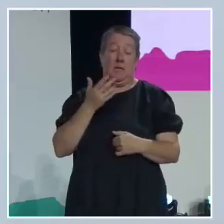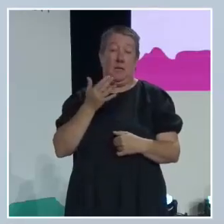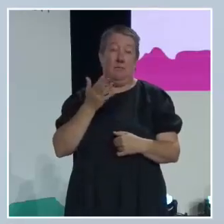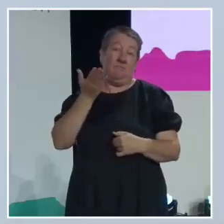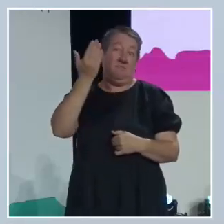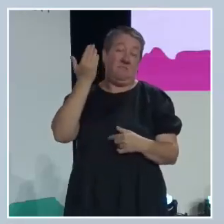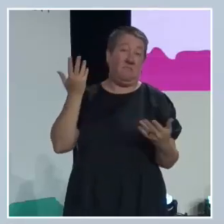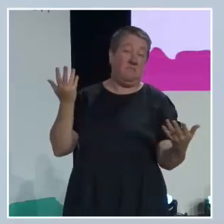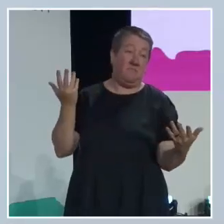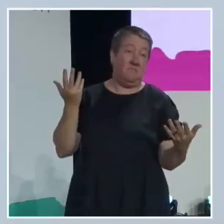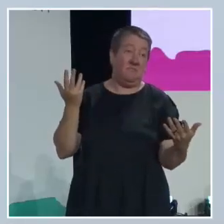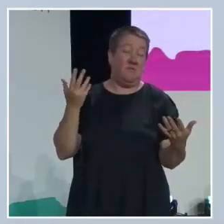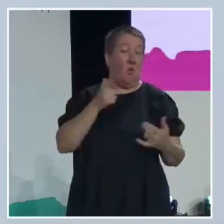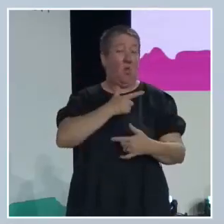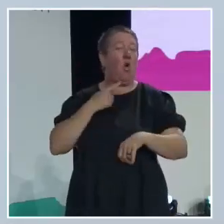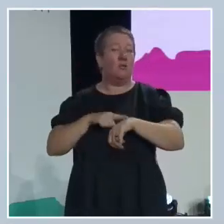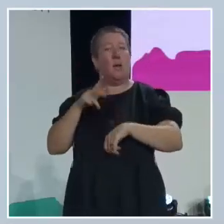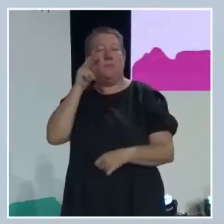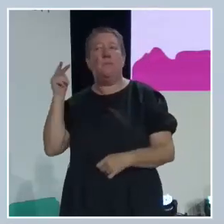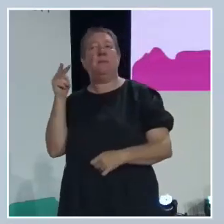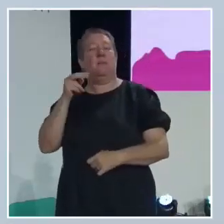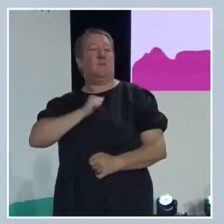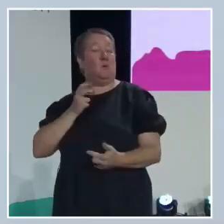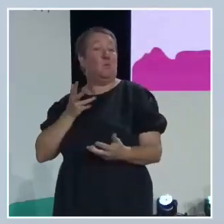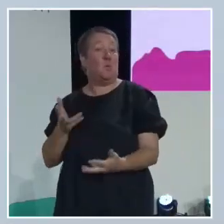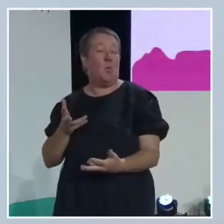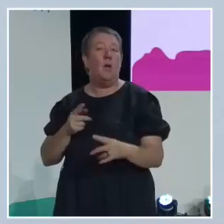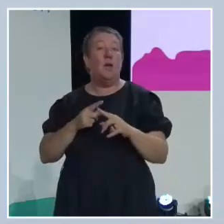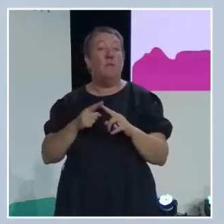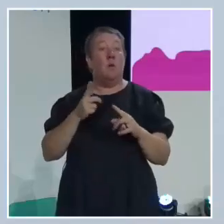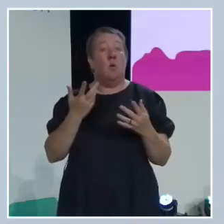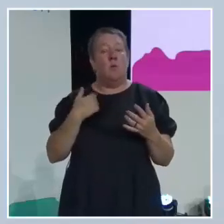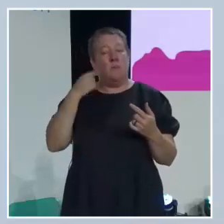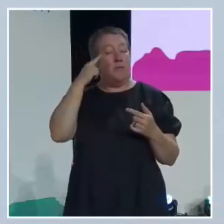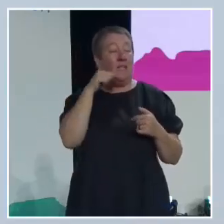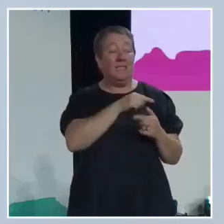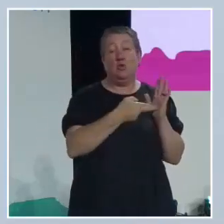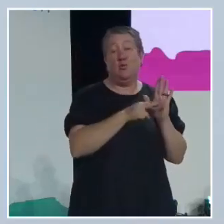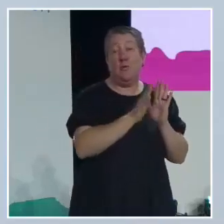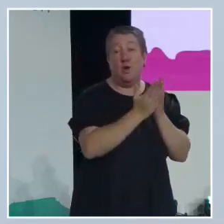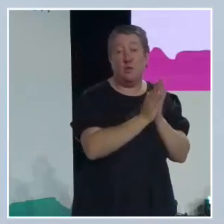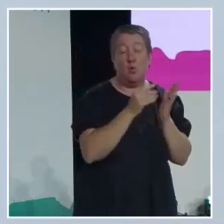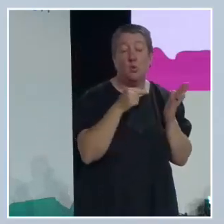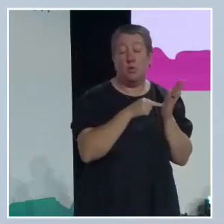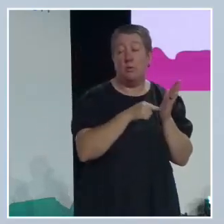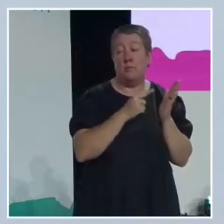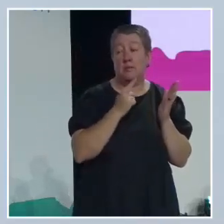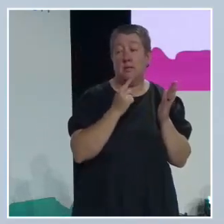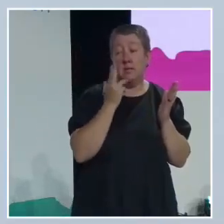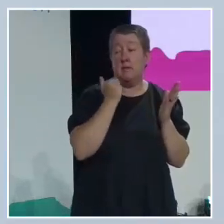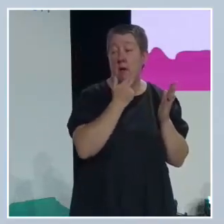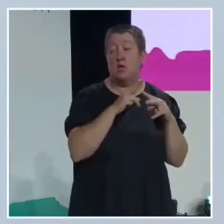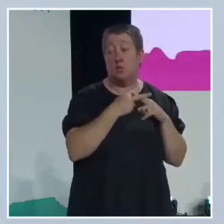well, for a long time. And so I think here this reference book is a milestone,